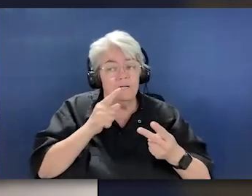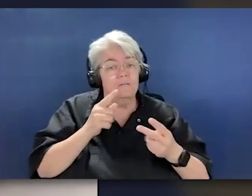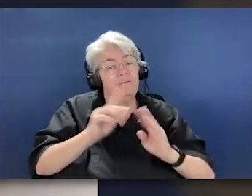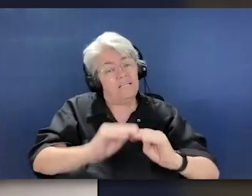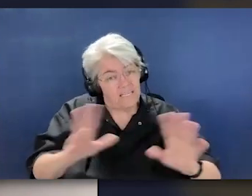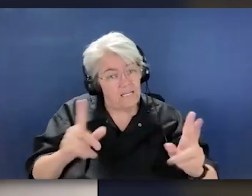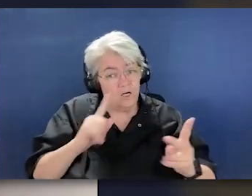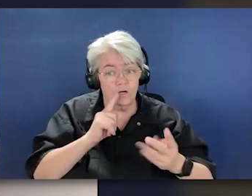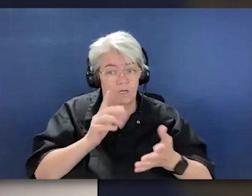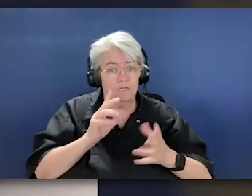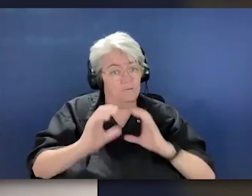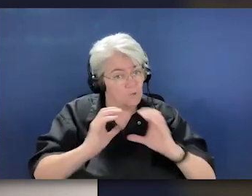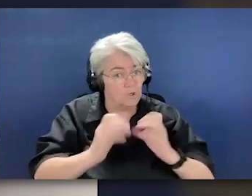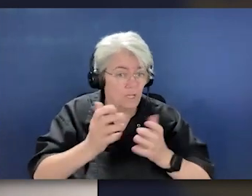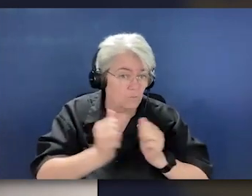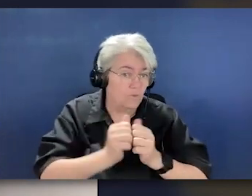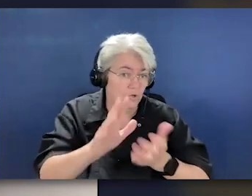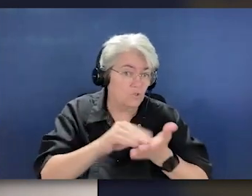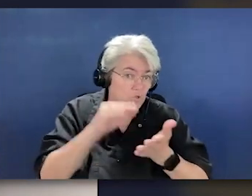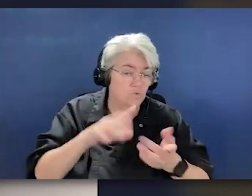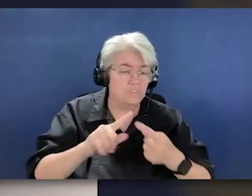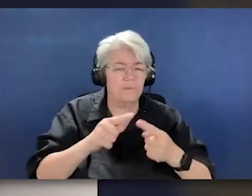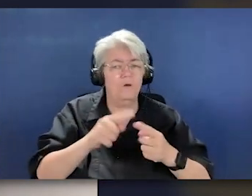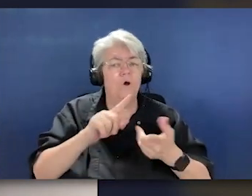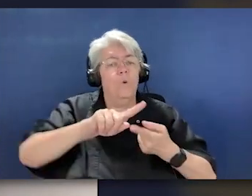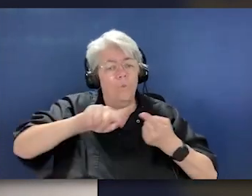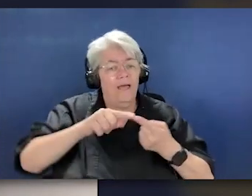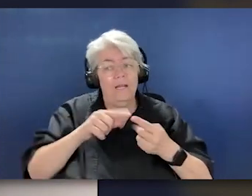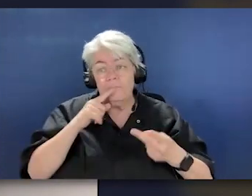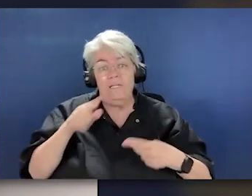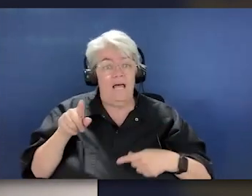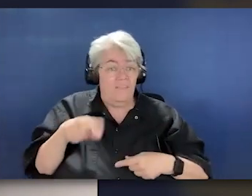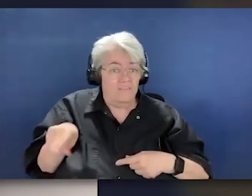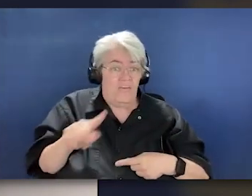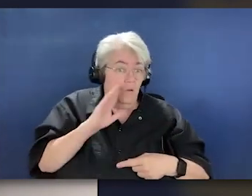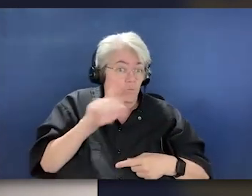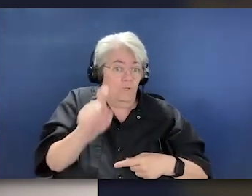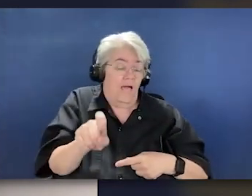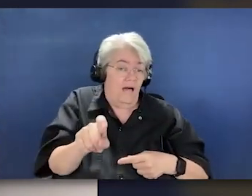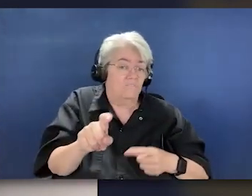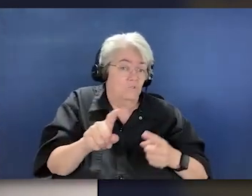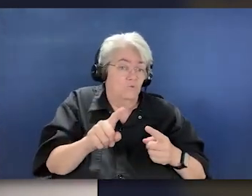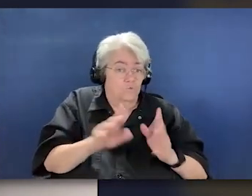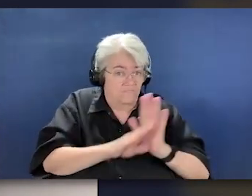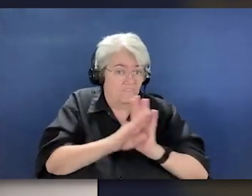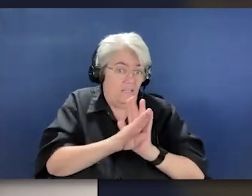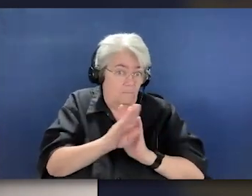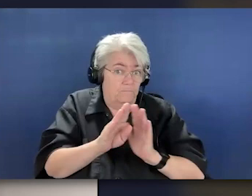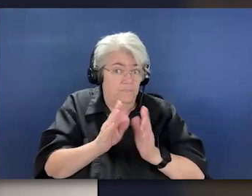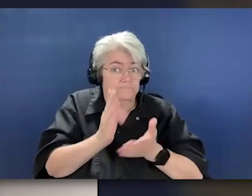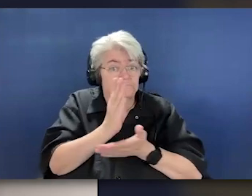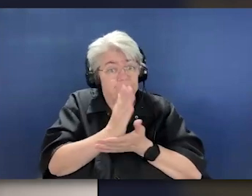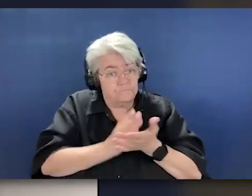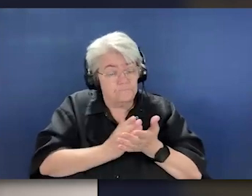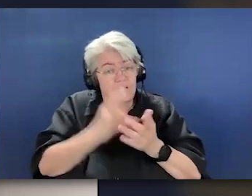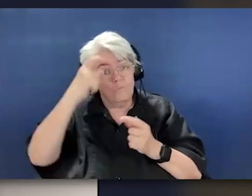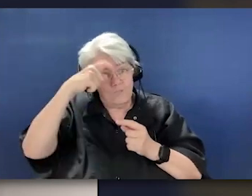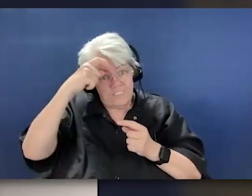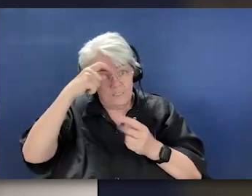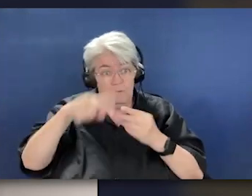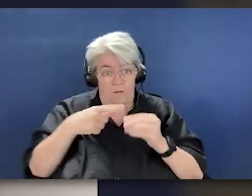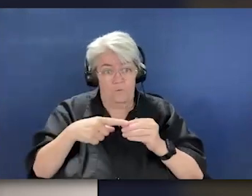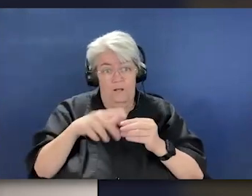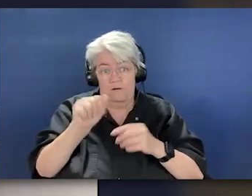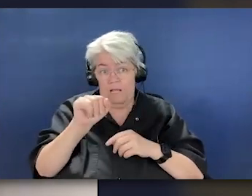your students about when, because they're going to have to develop a level of wisdom around